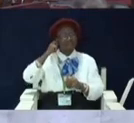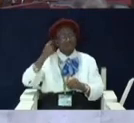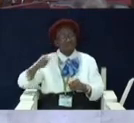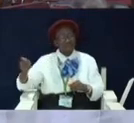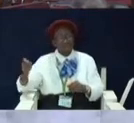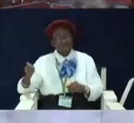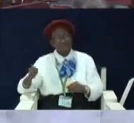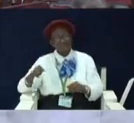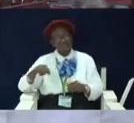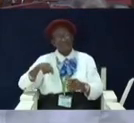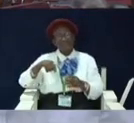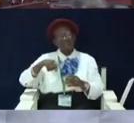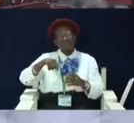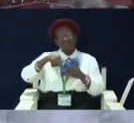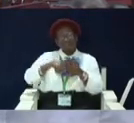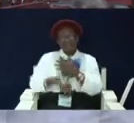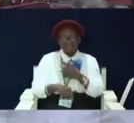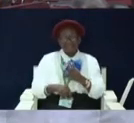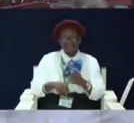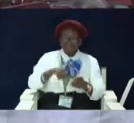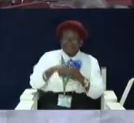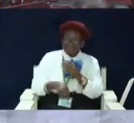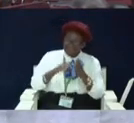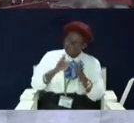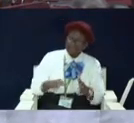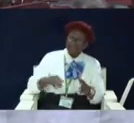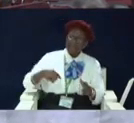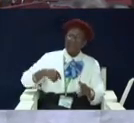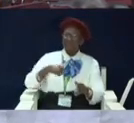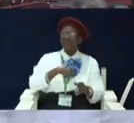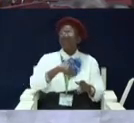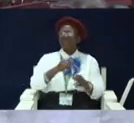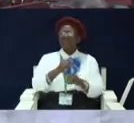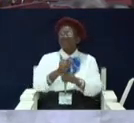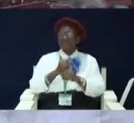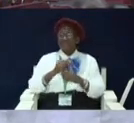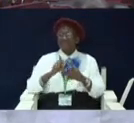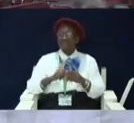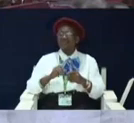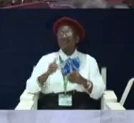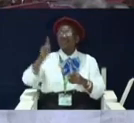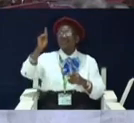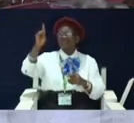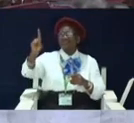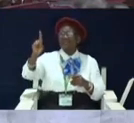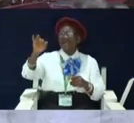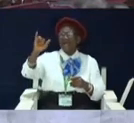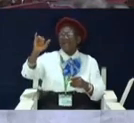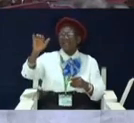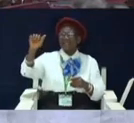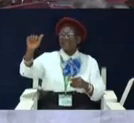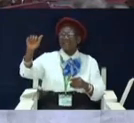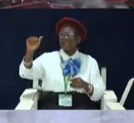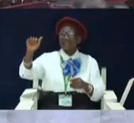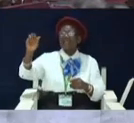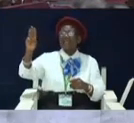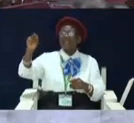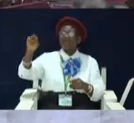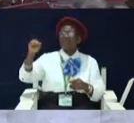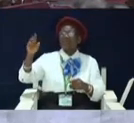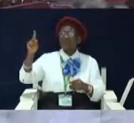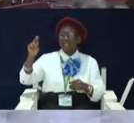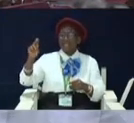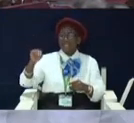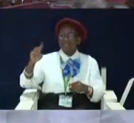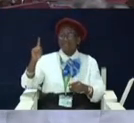to diamond. And I said I will